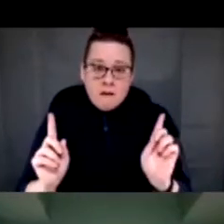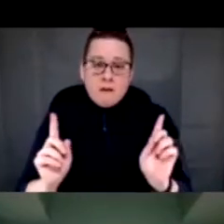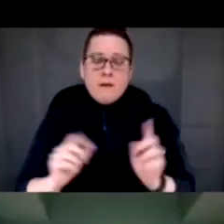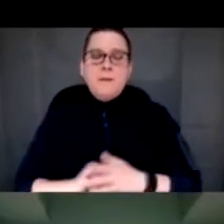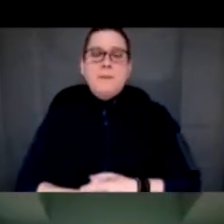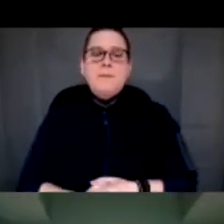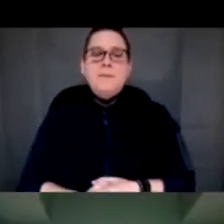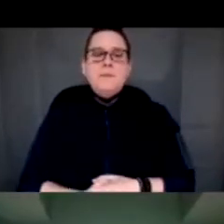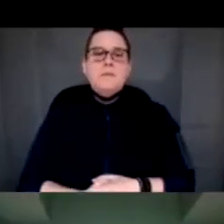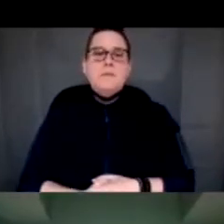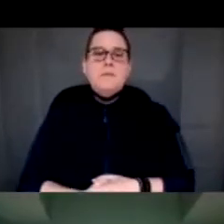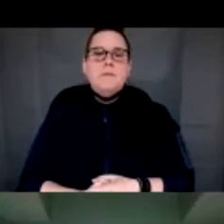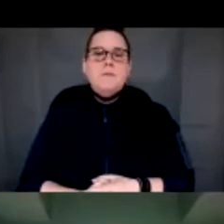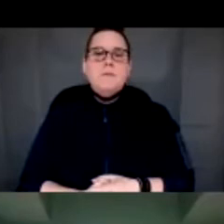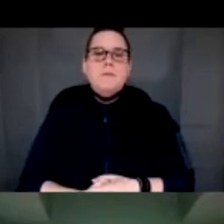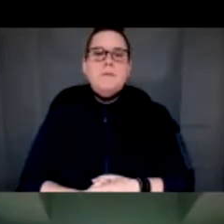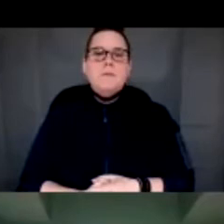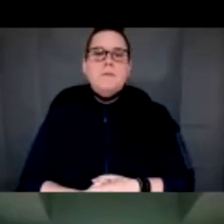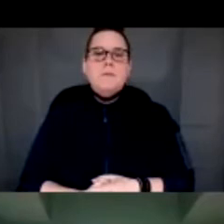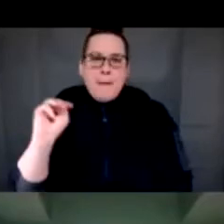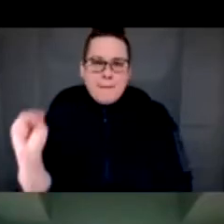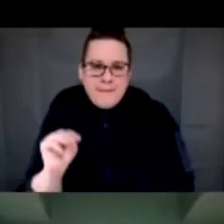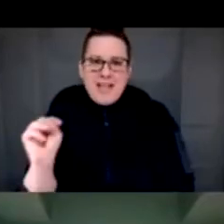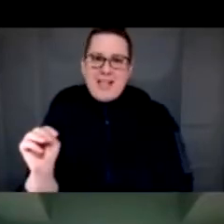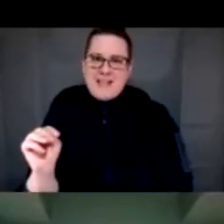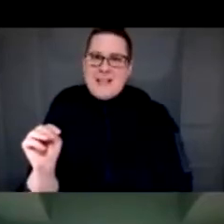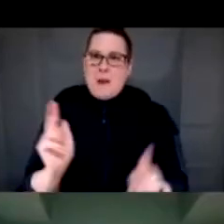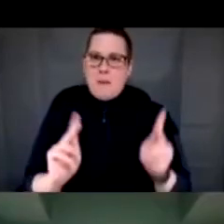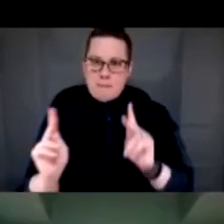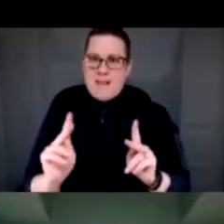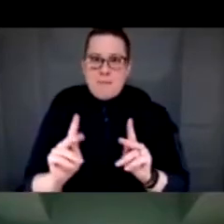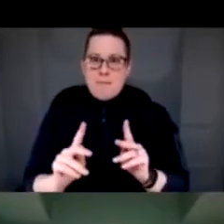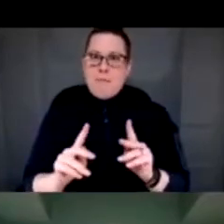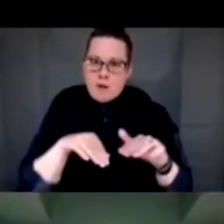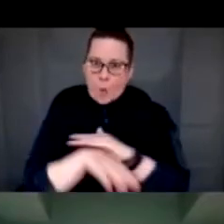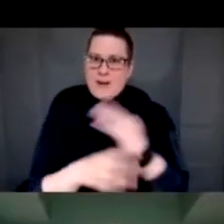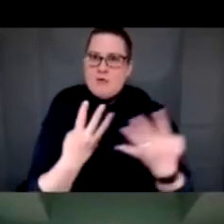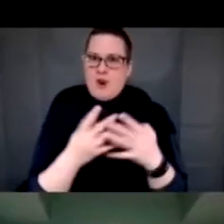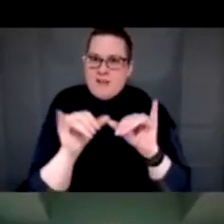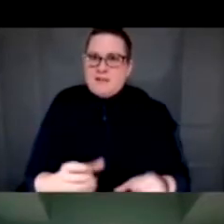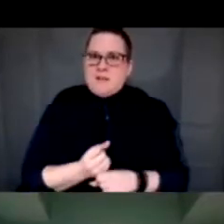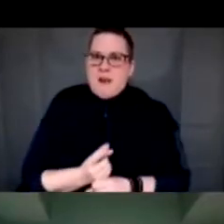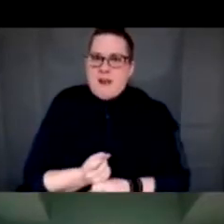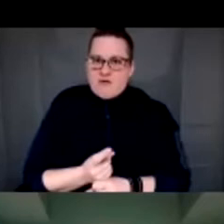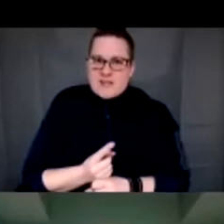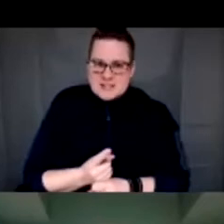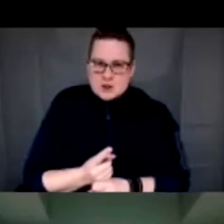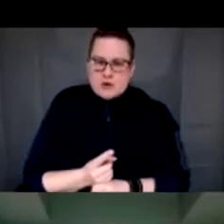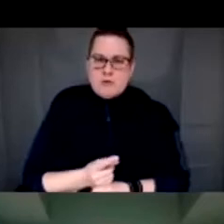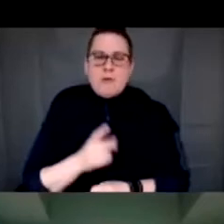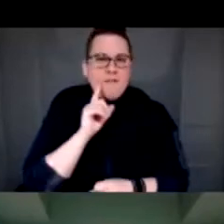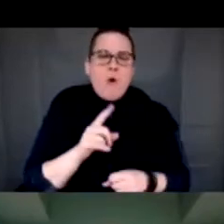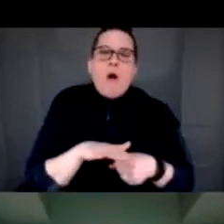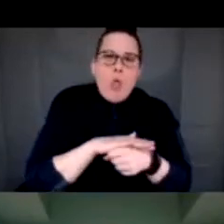than 11.5 million admissions actually occur annually. So there's in jails. So there's a lot of